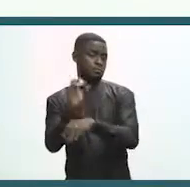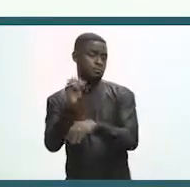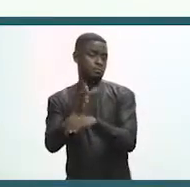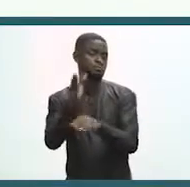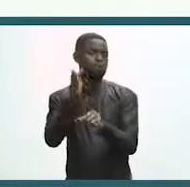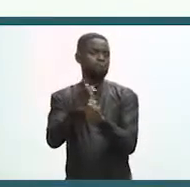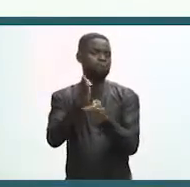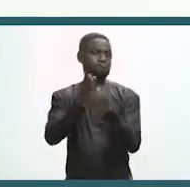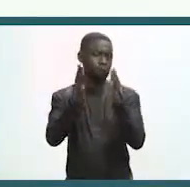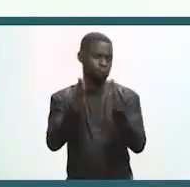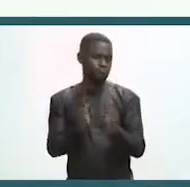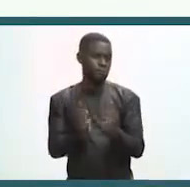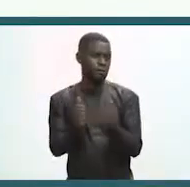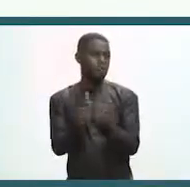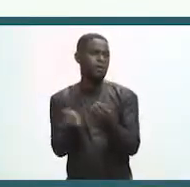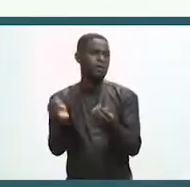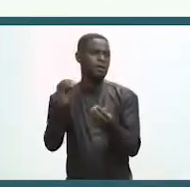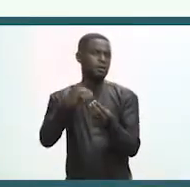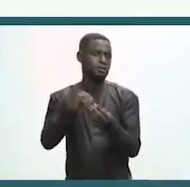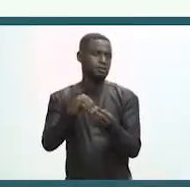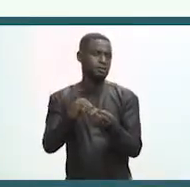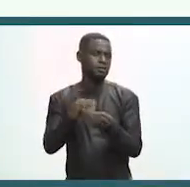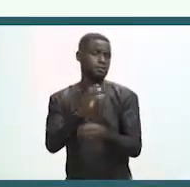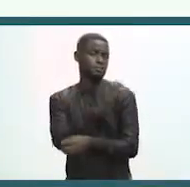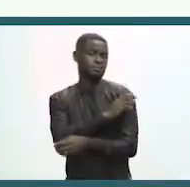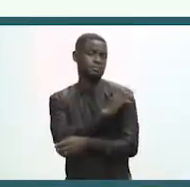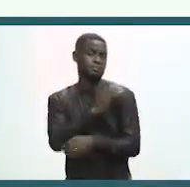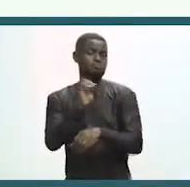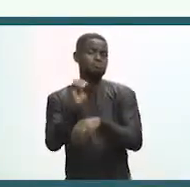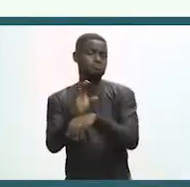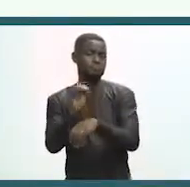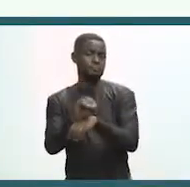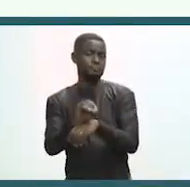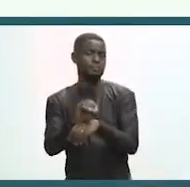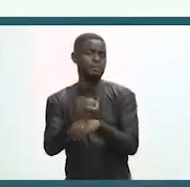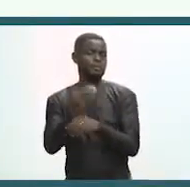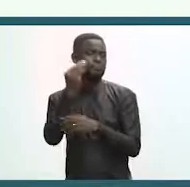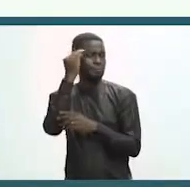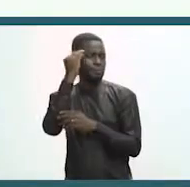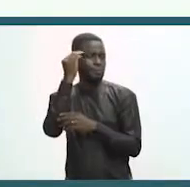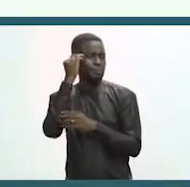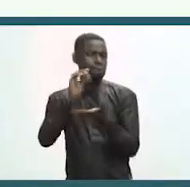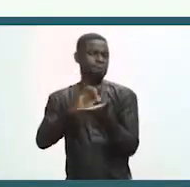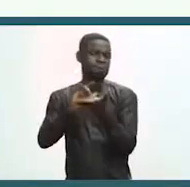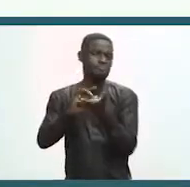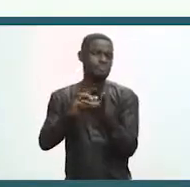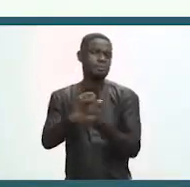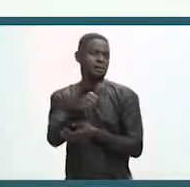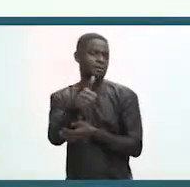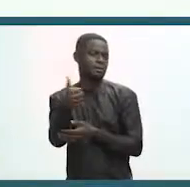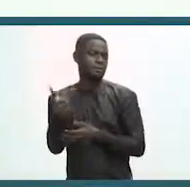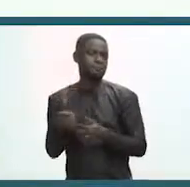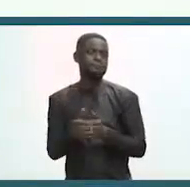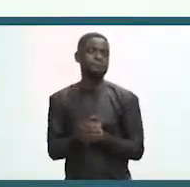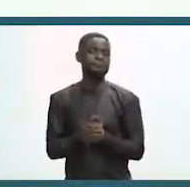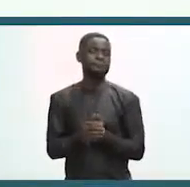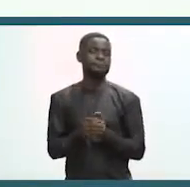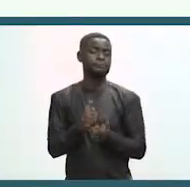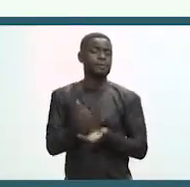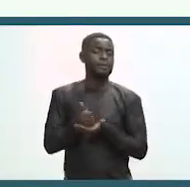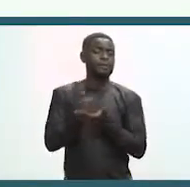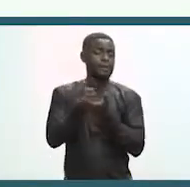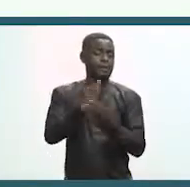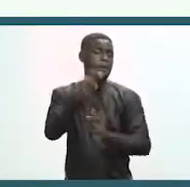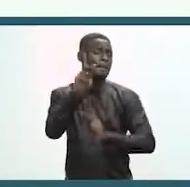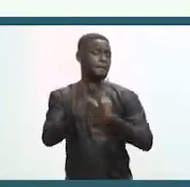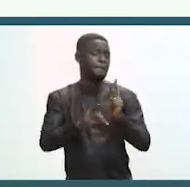with additional training in clinical counseling and psychopharmacology, among others. I help